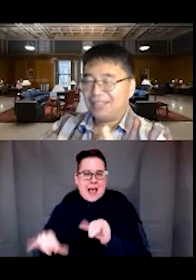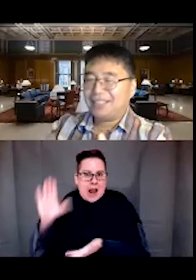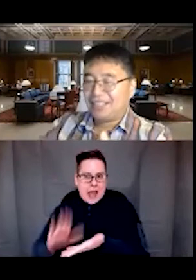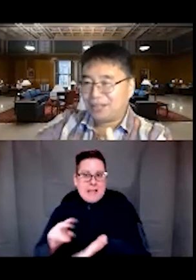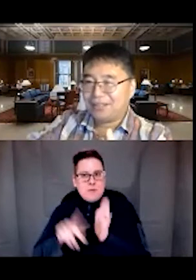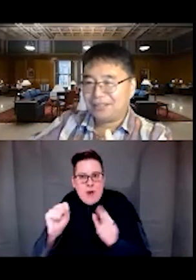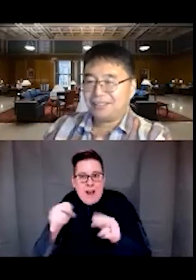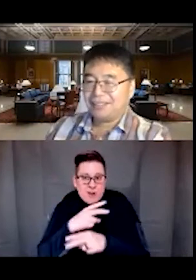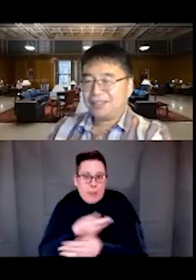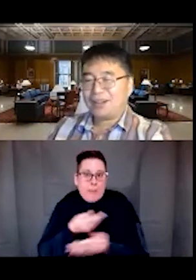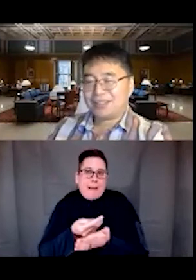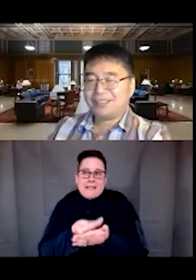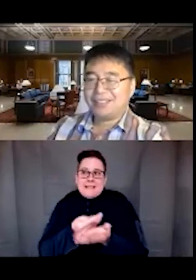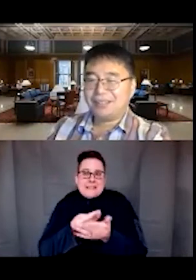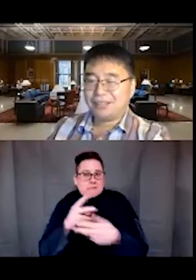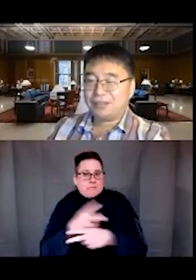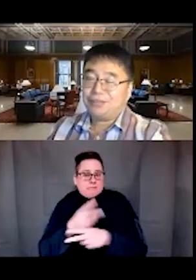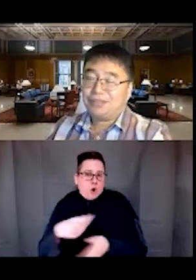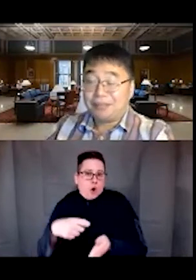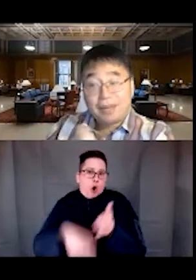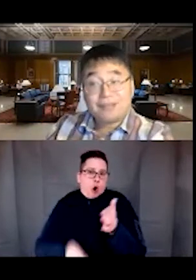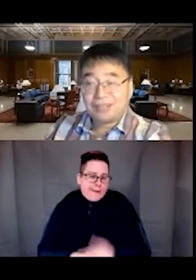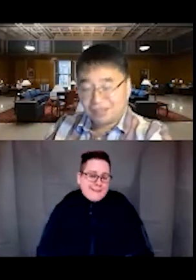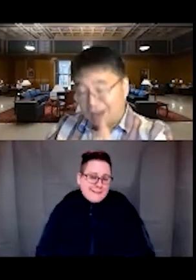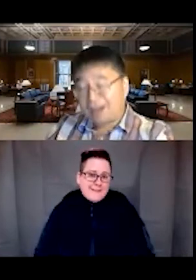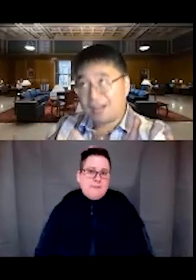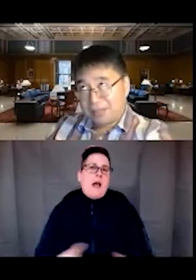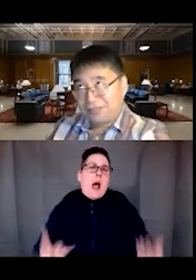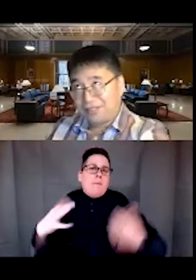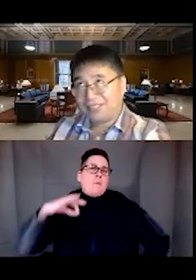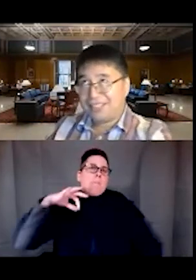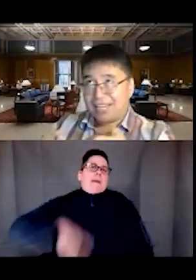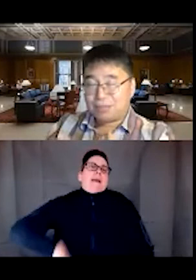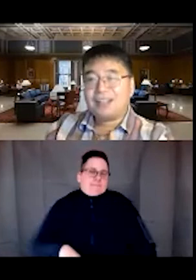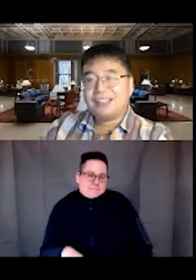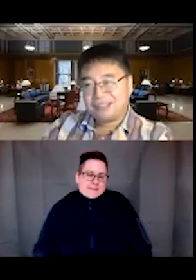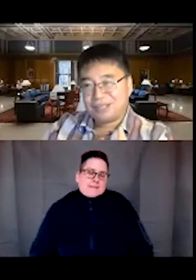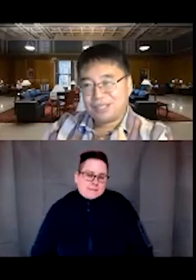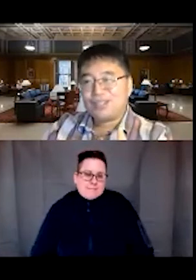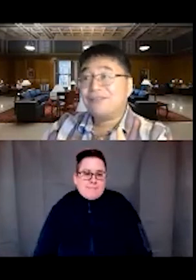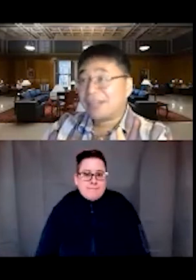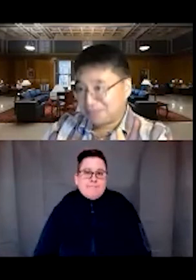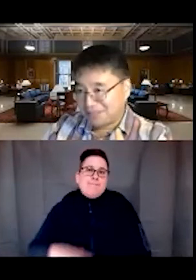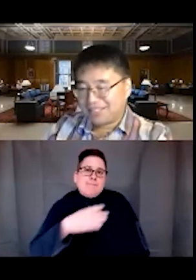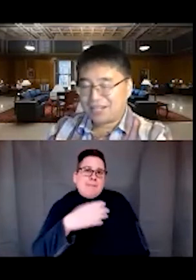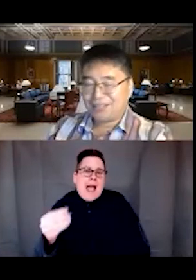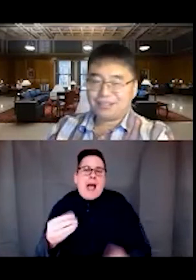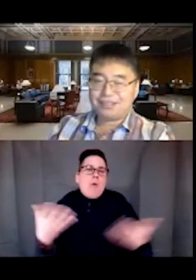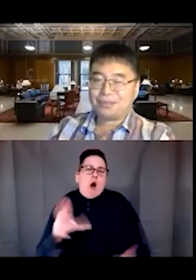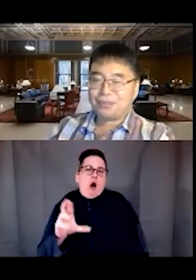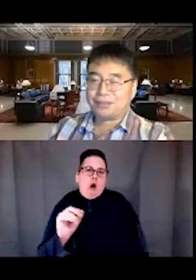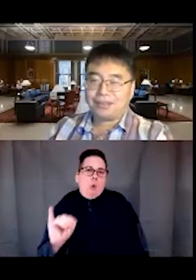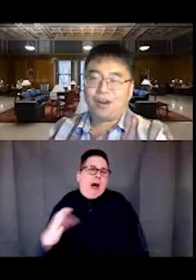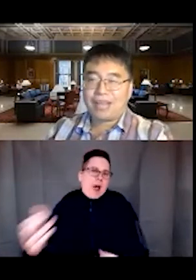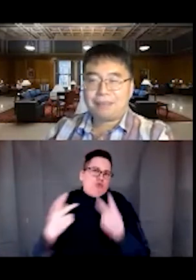right, and calculate the cost and, you know, and the benefit, the cost benefit as well as the return on investment calculations